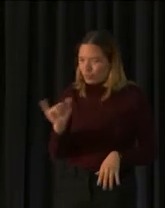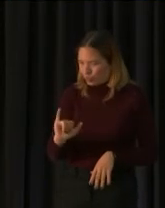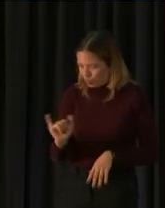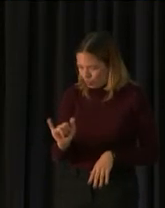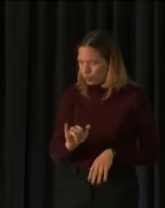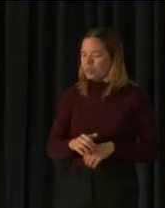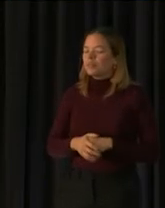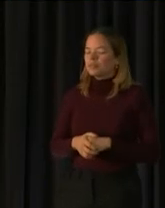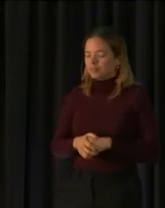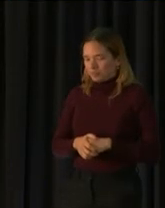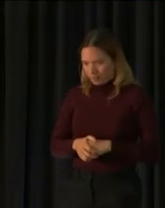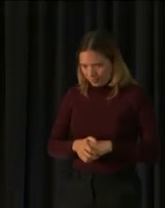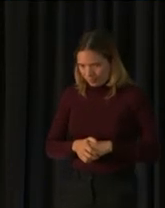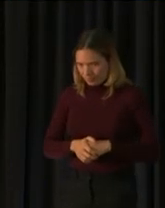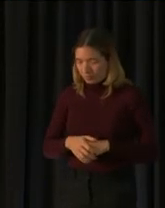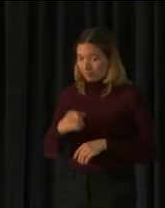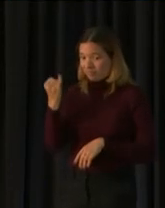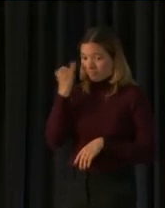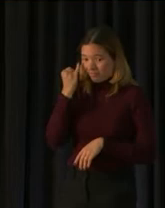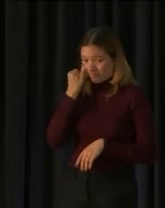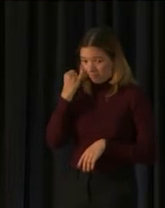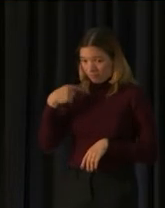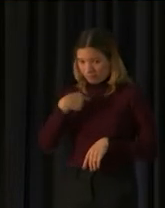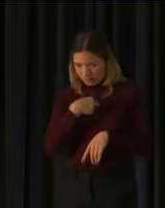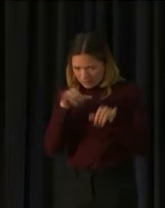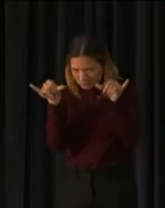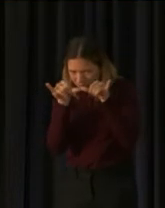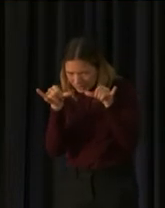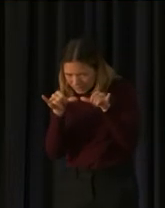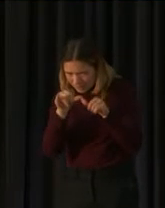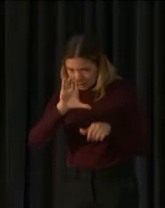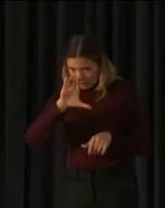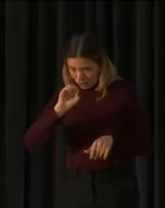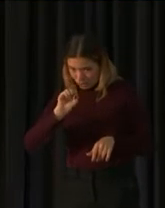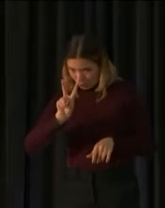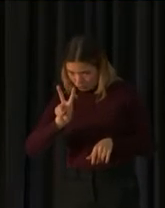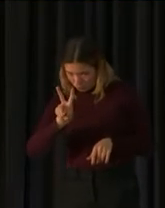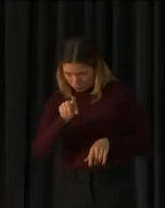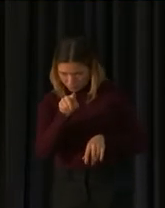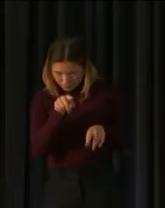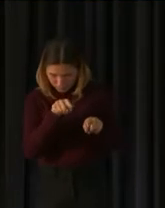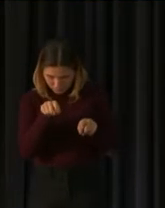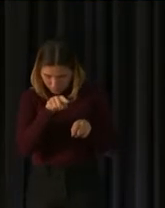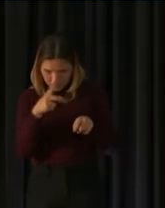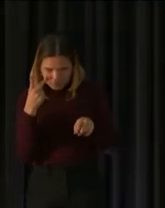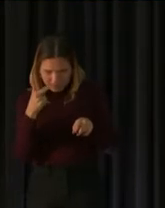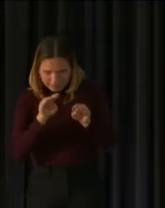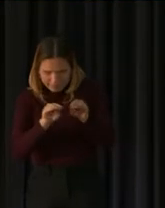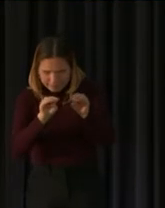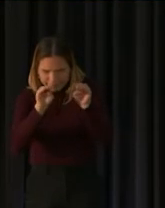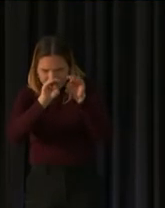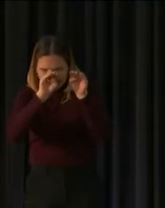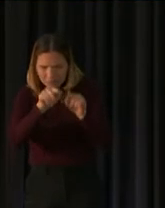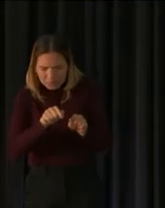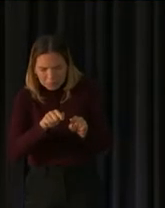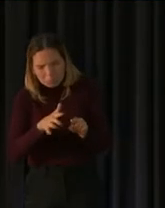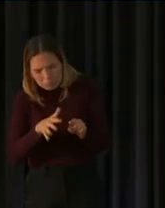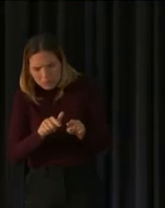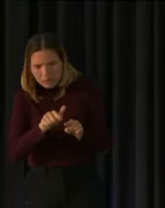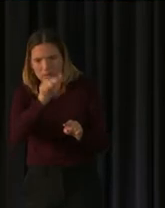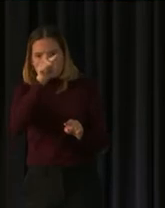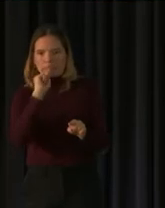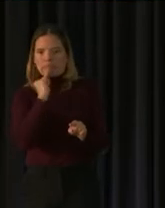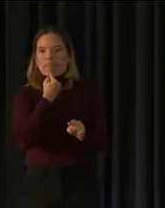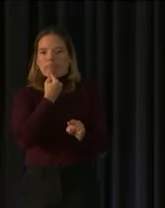ventilation. So by monitoring the CO2 levels, that allows us to understand how well our buildings are being ventilated and address any issues that